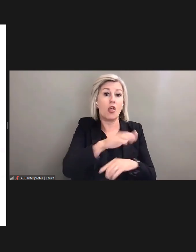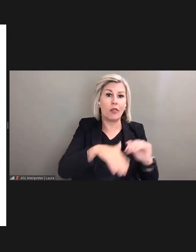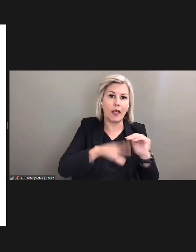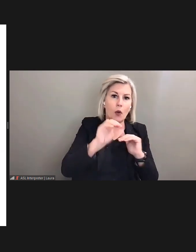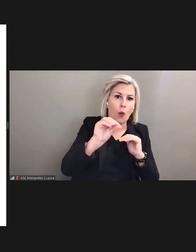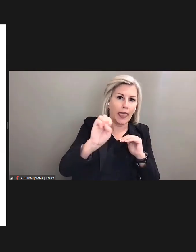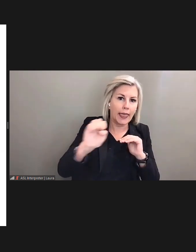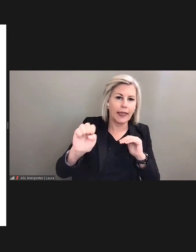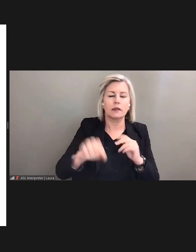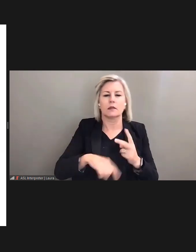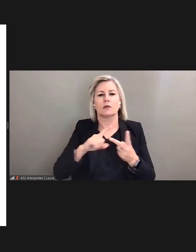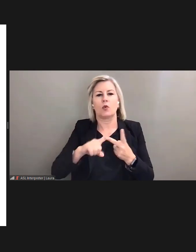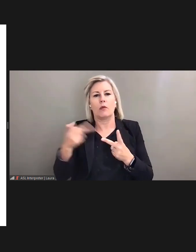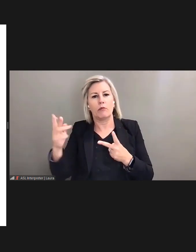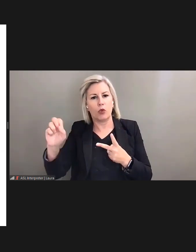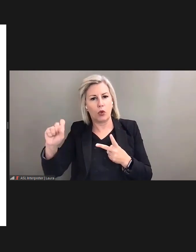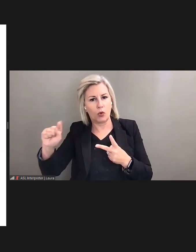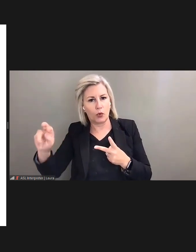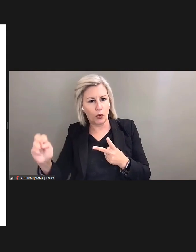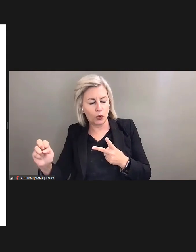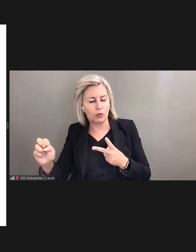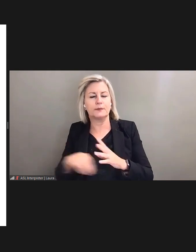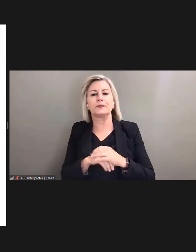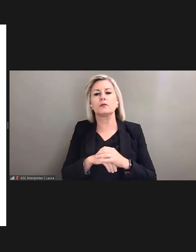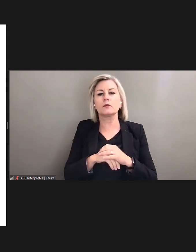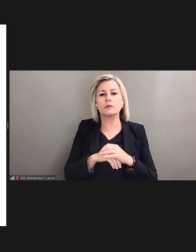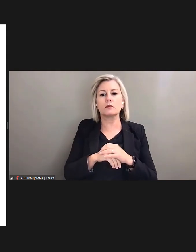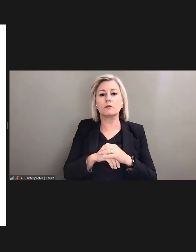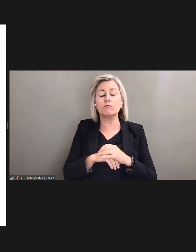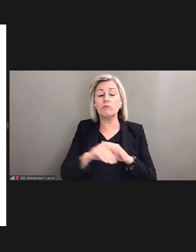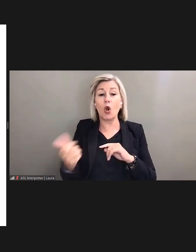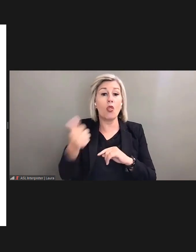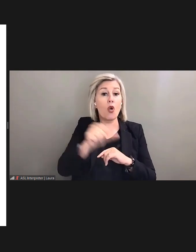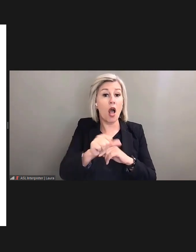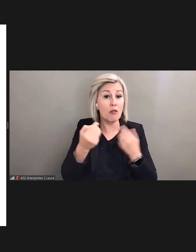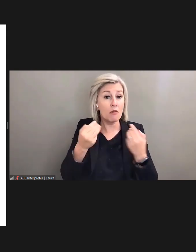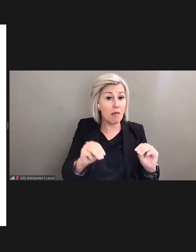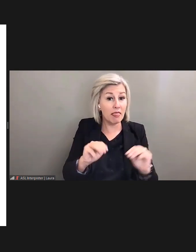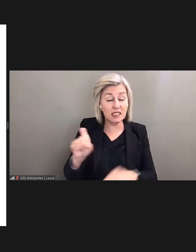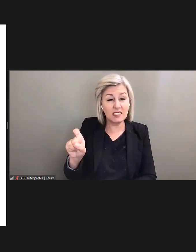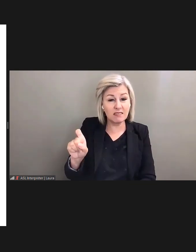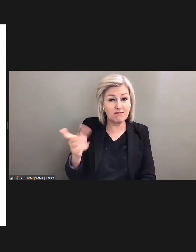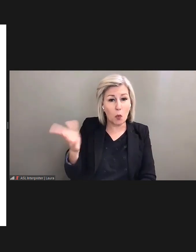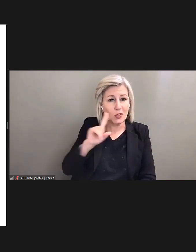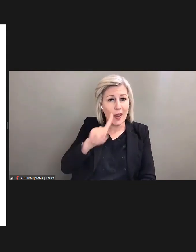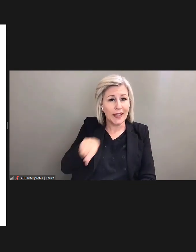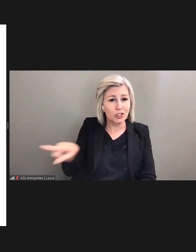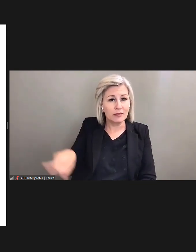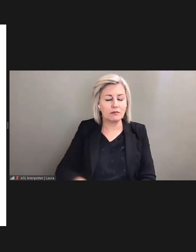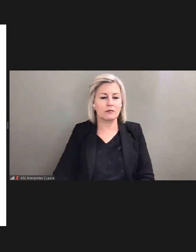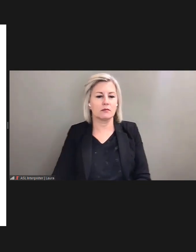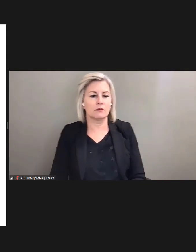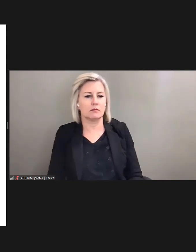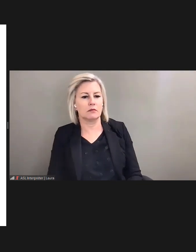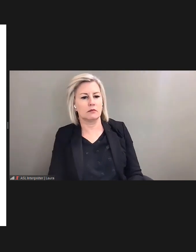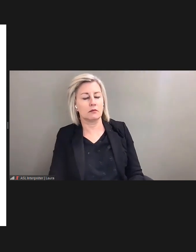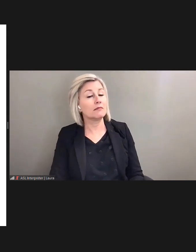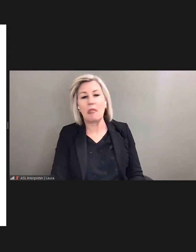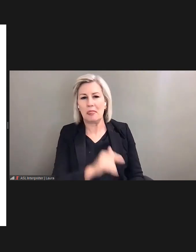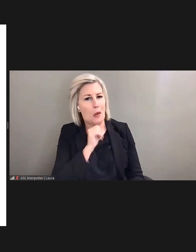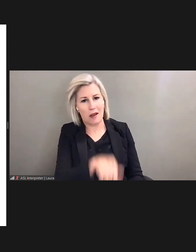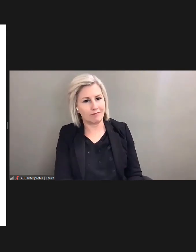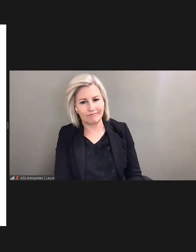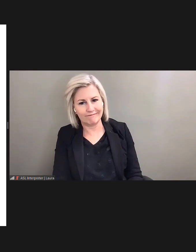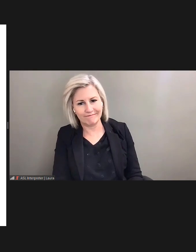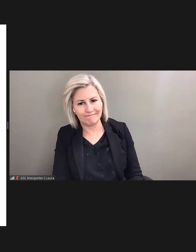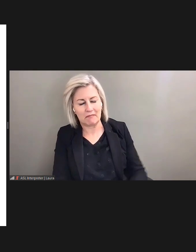OAEs or pure tone audiometry. Are there other methods, Terry? What's your answer to that question? Yeah, they're not. These are the